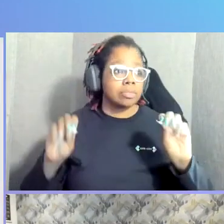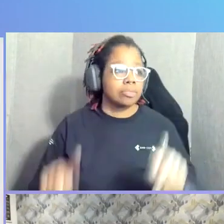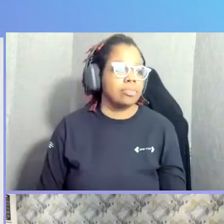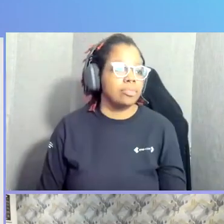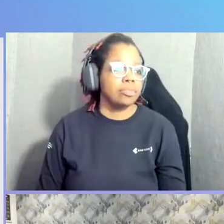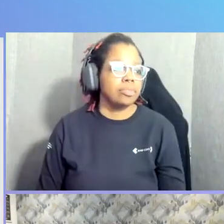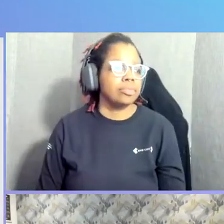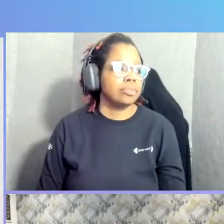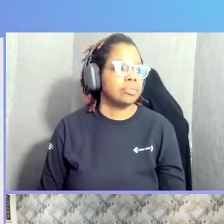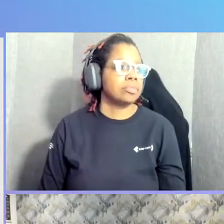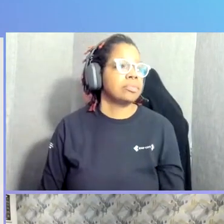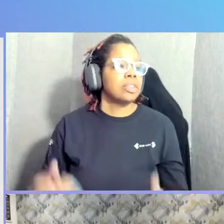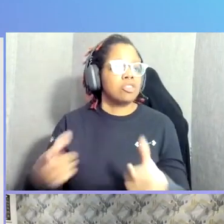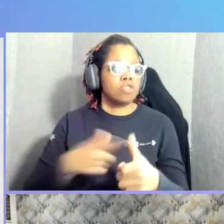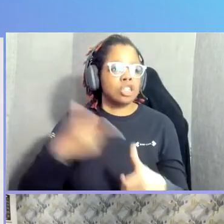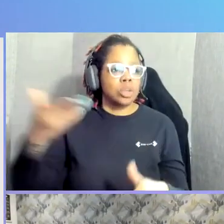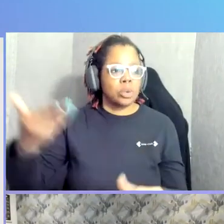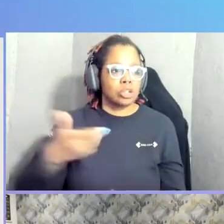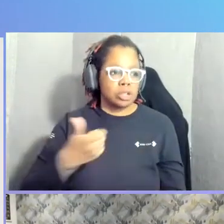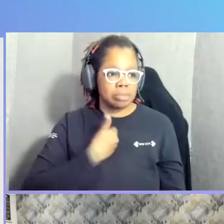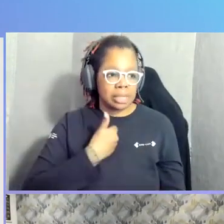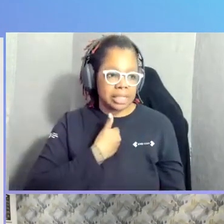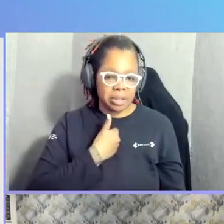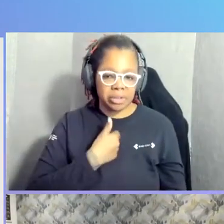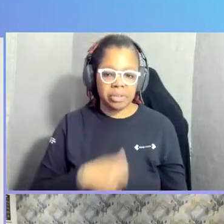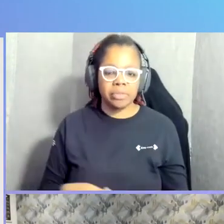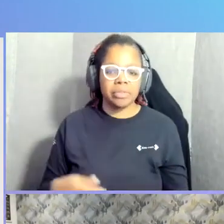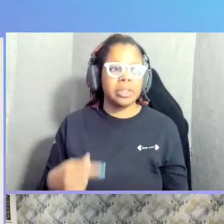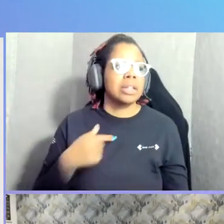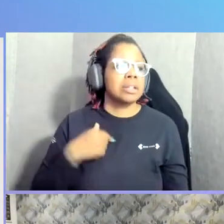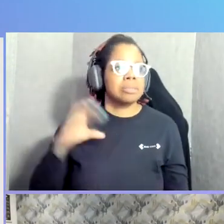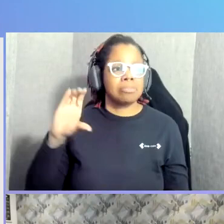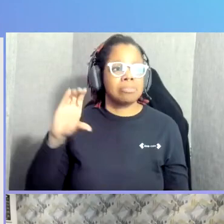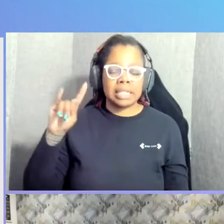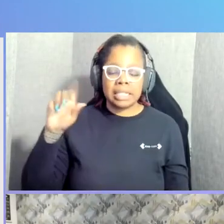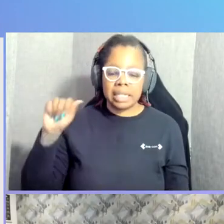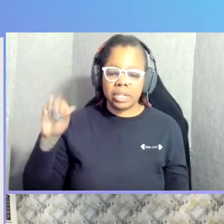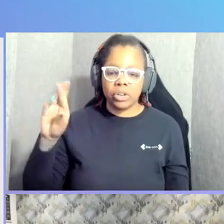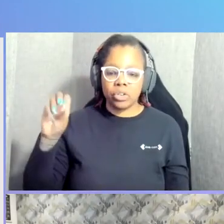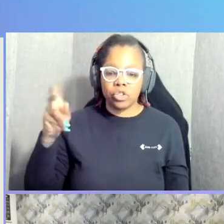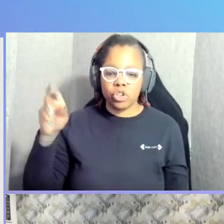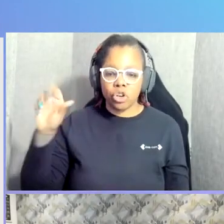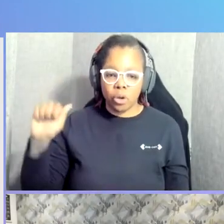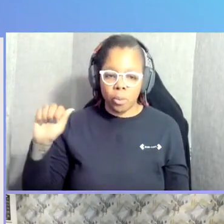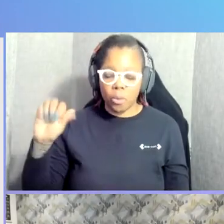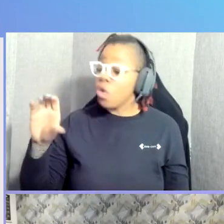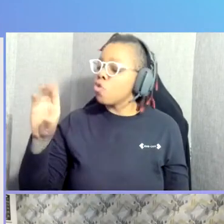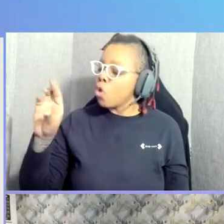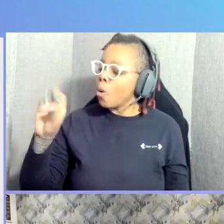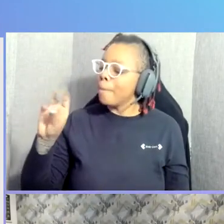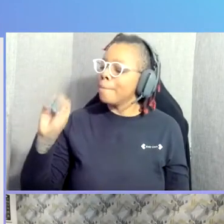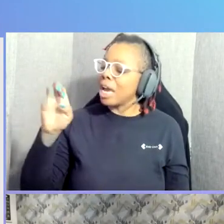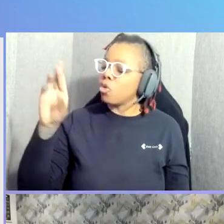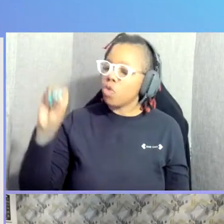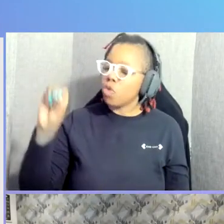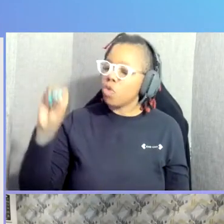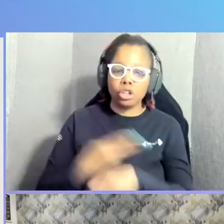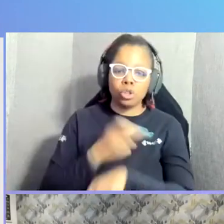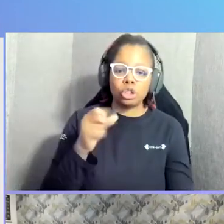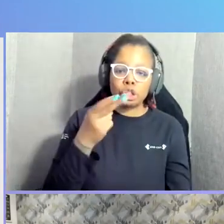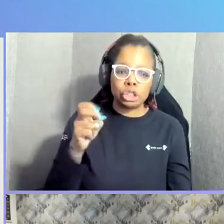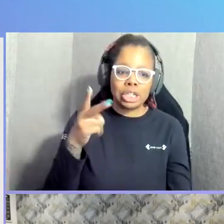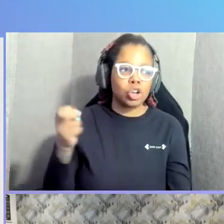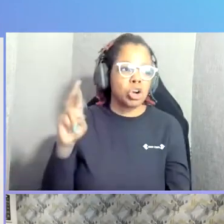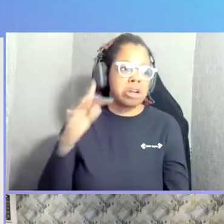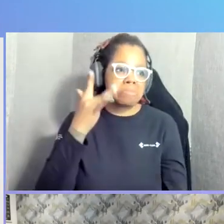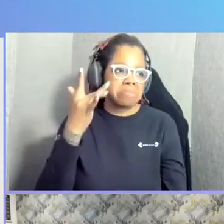I wanted to quick introduce myself. I'm Cynthia Romero. My pronouns are she and her. I am a light-skinned